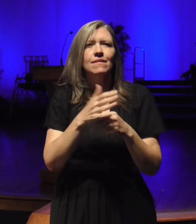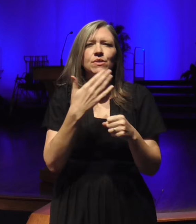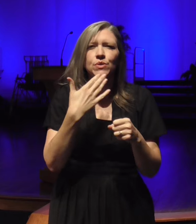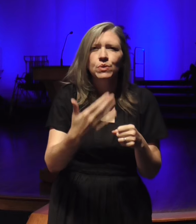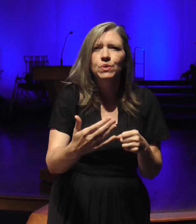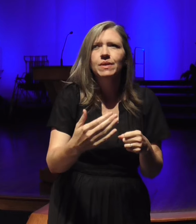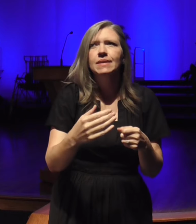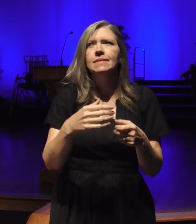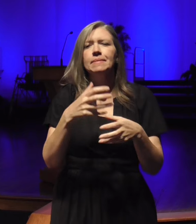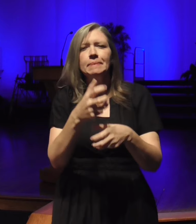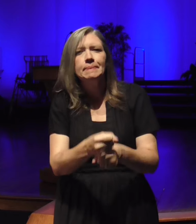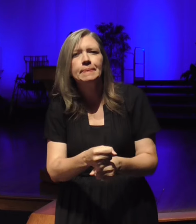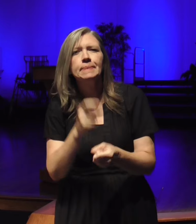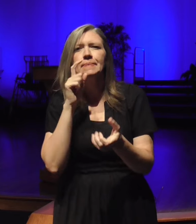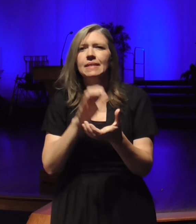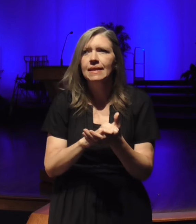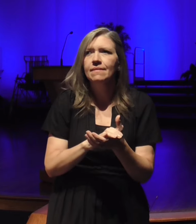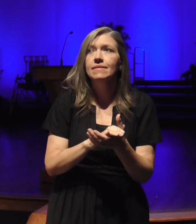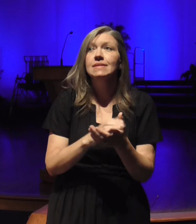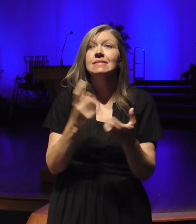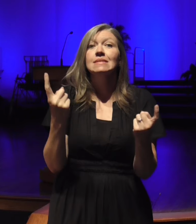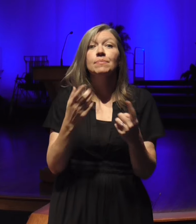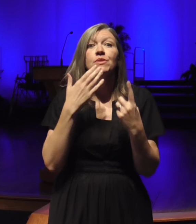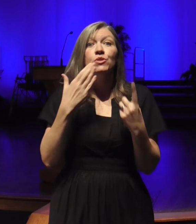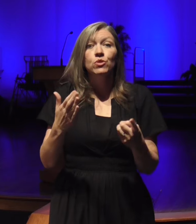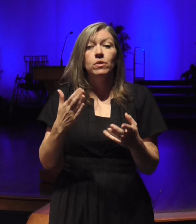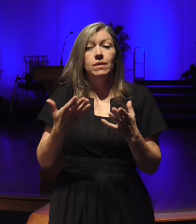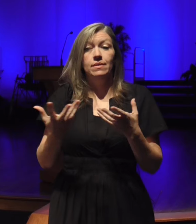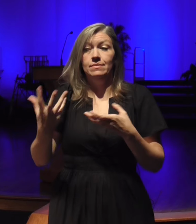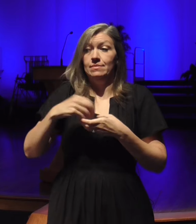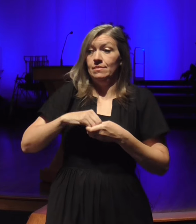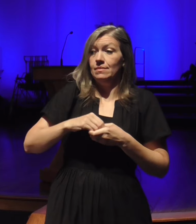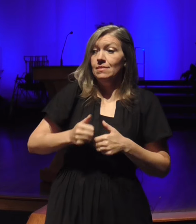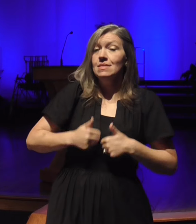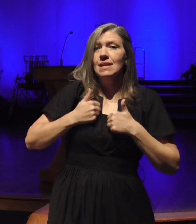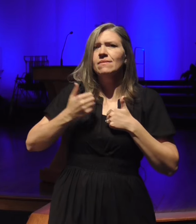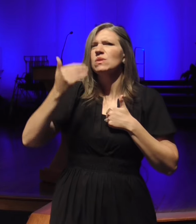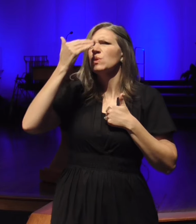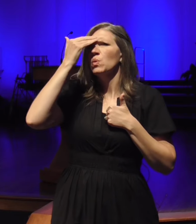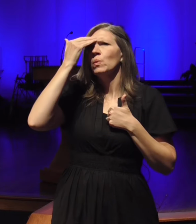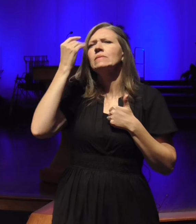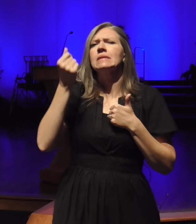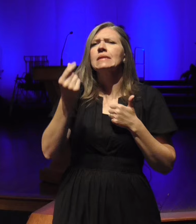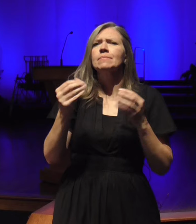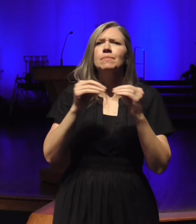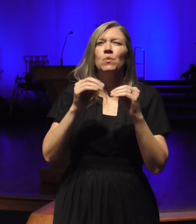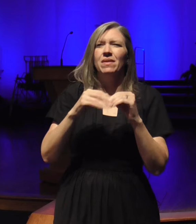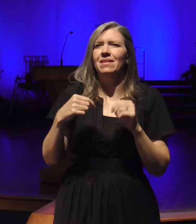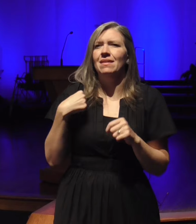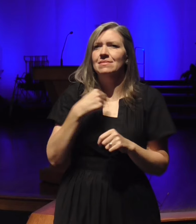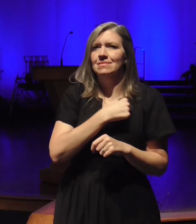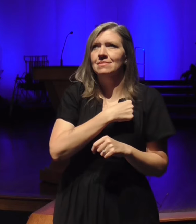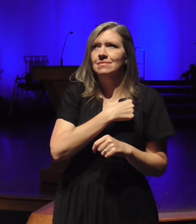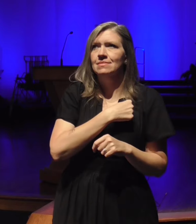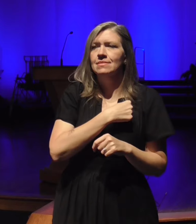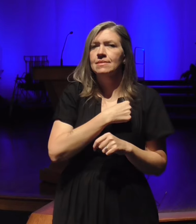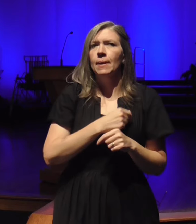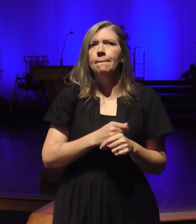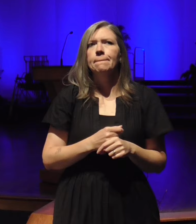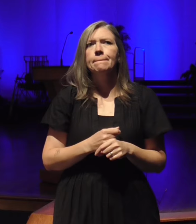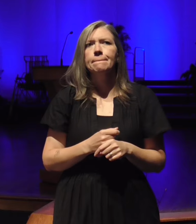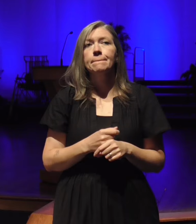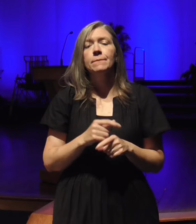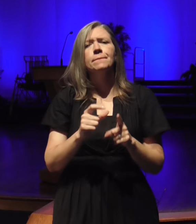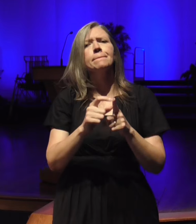again is the result of a lack of faith and belief that there's a power for good operating in our lives that knows a